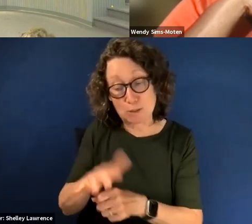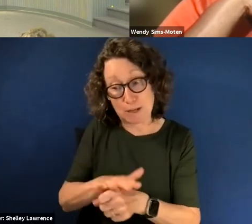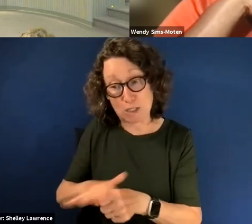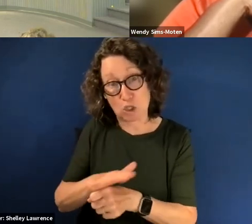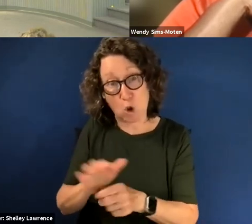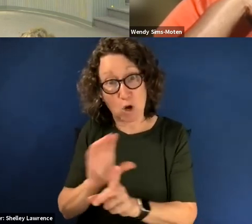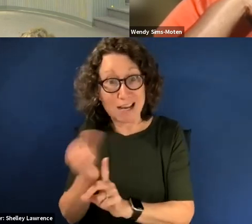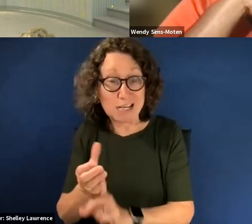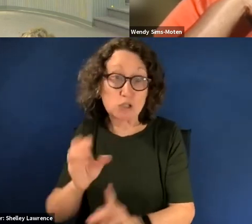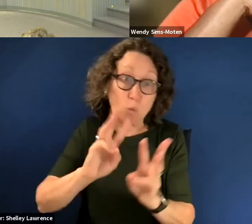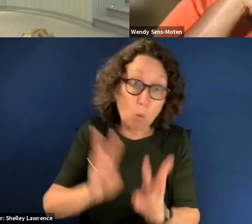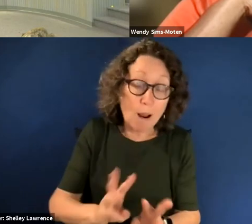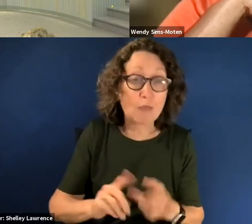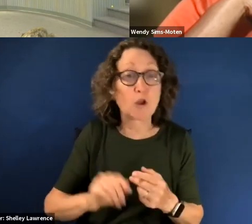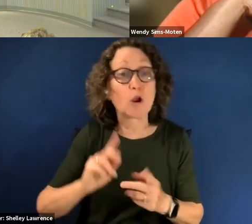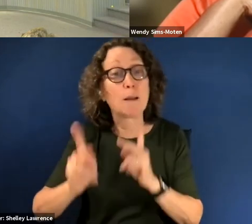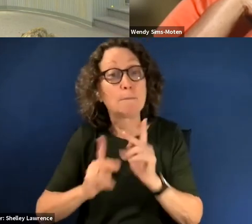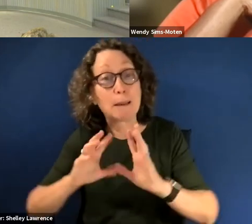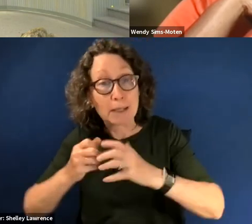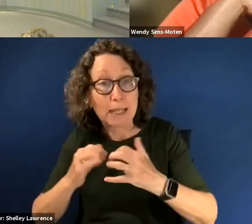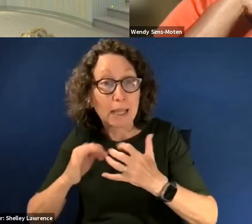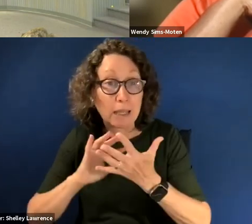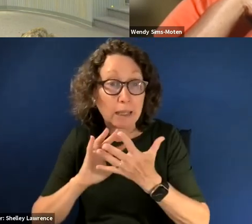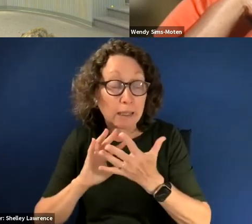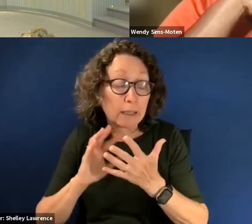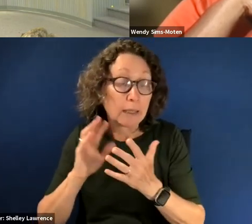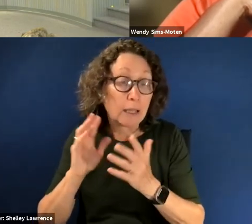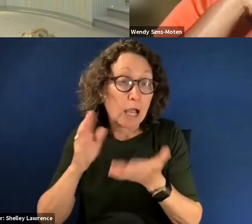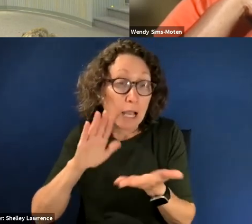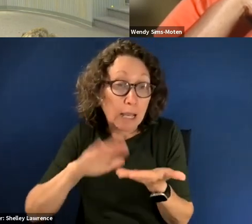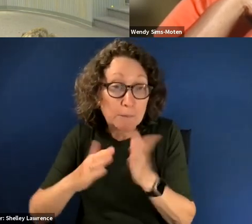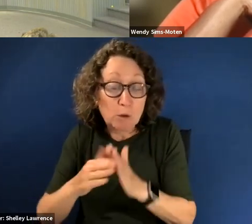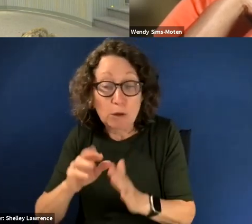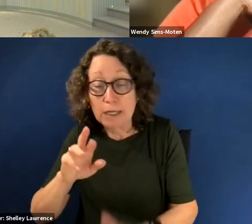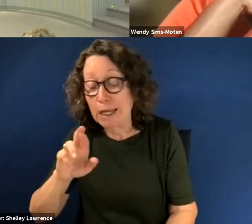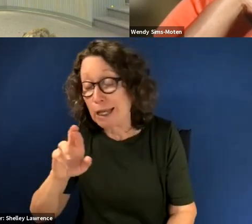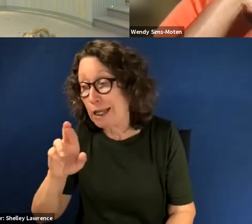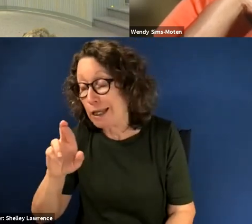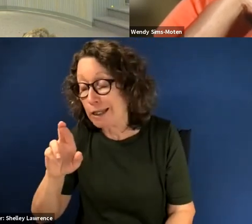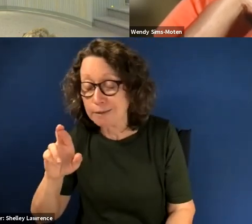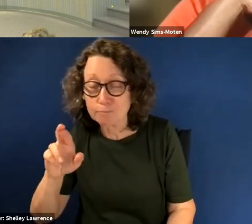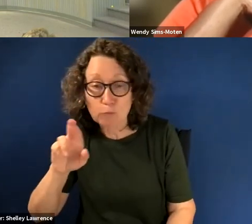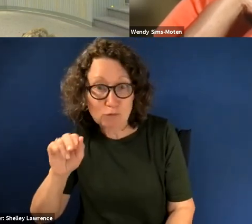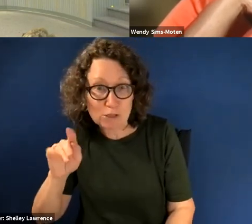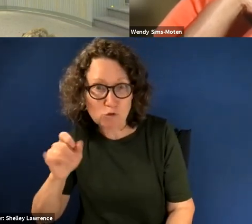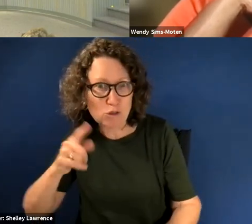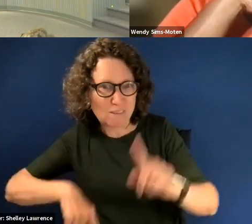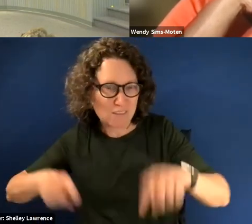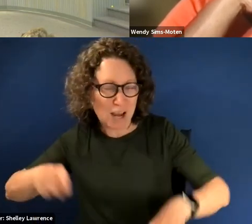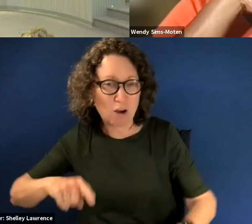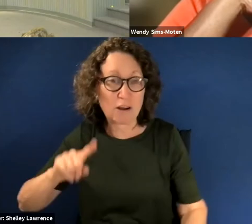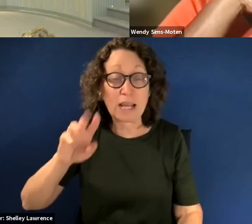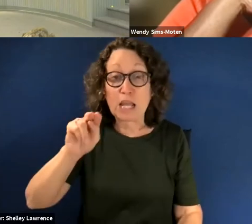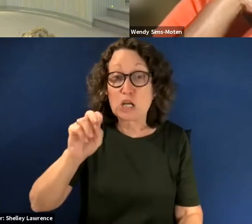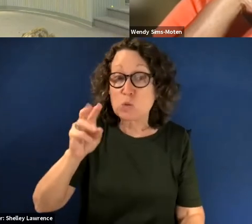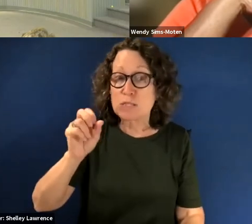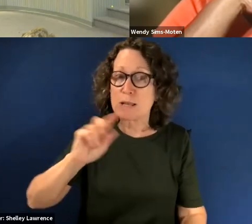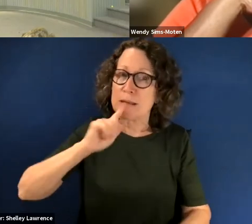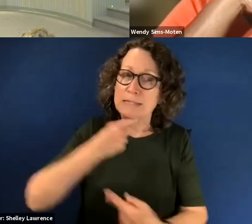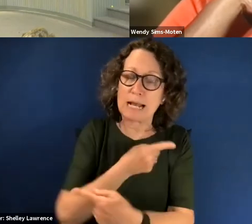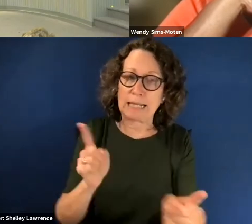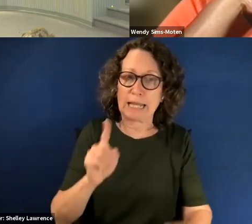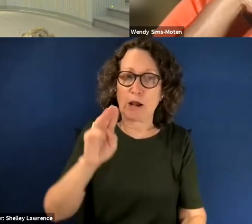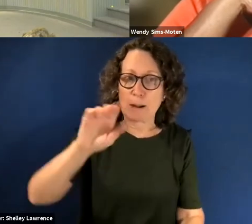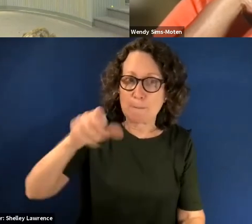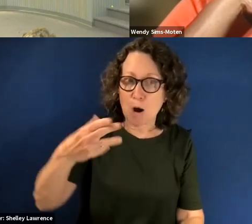conditions like weather, population density, and community resources vary from county to county. Gavin Newsom declared a state of emergency in